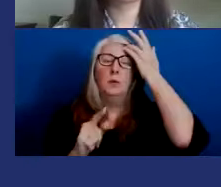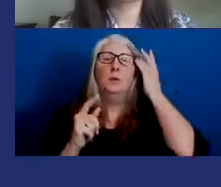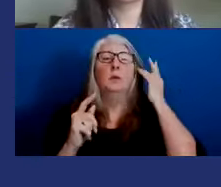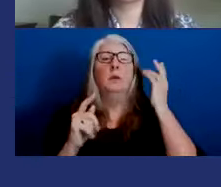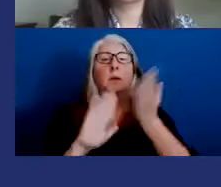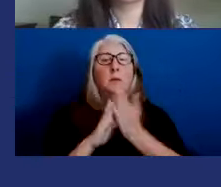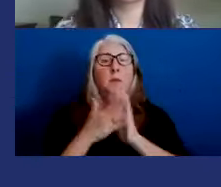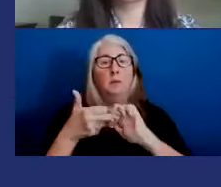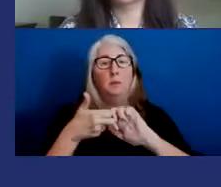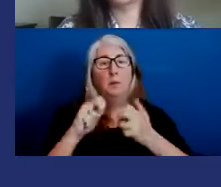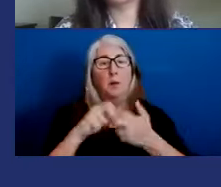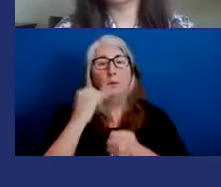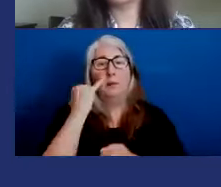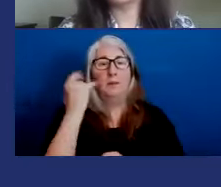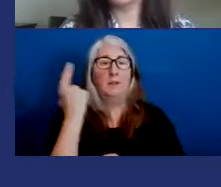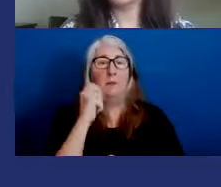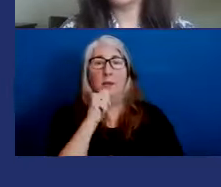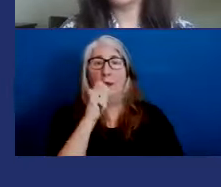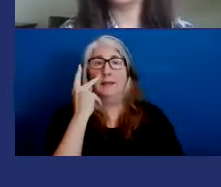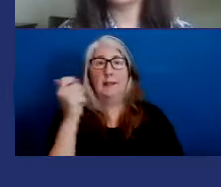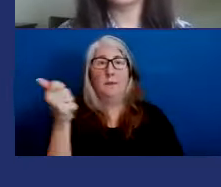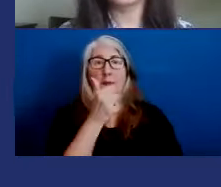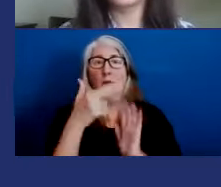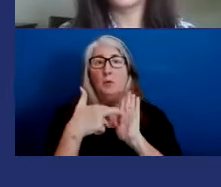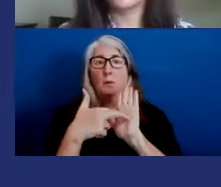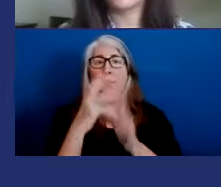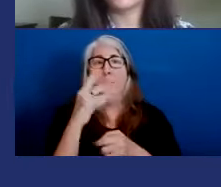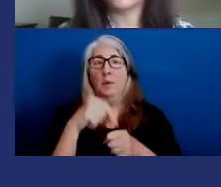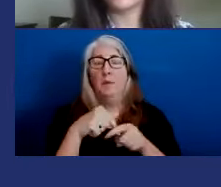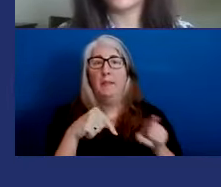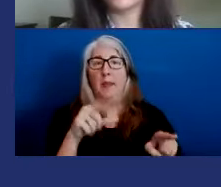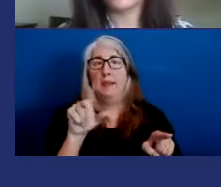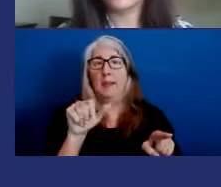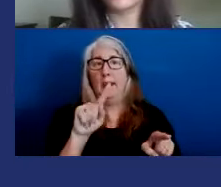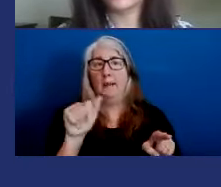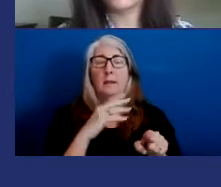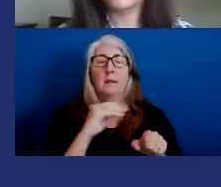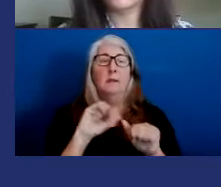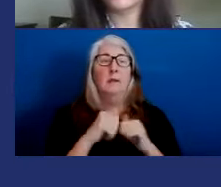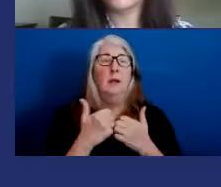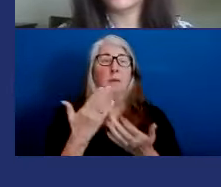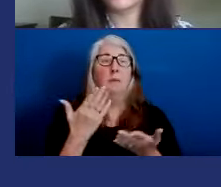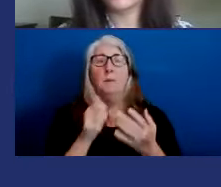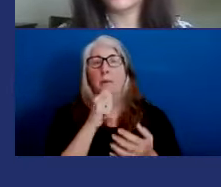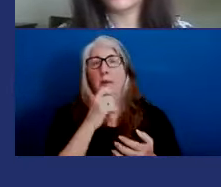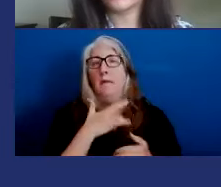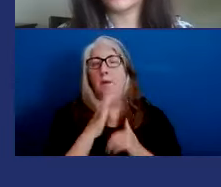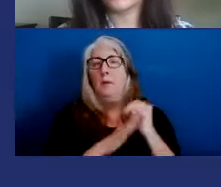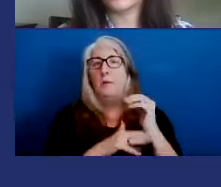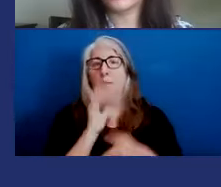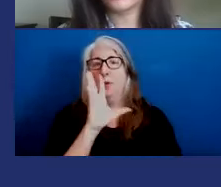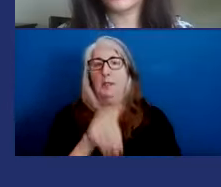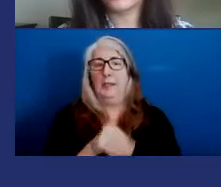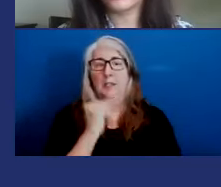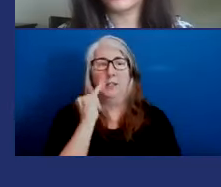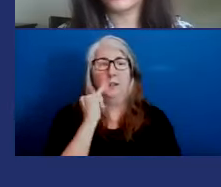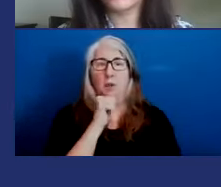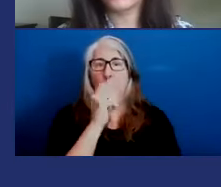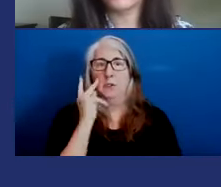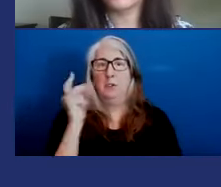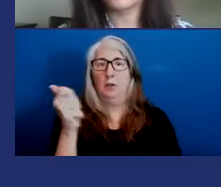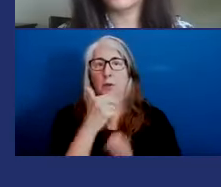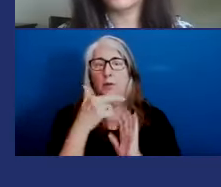themselves represented in the data, and you know, how may not feel comfortable engaging if you don't even see yourself